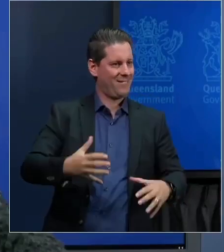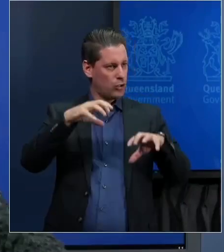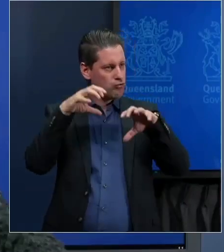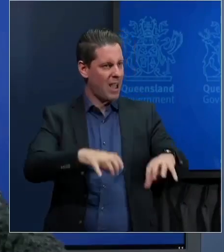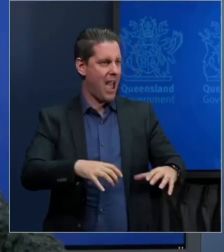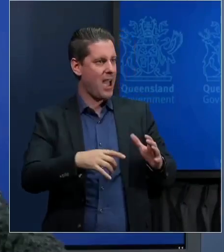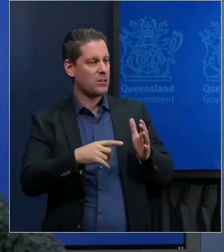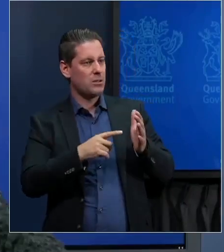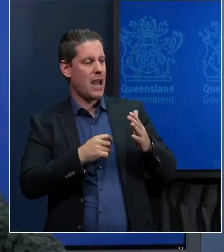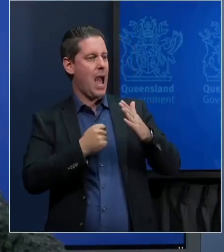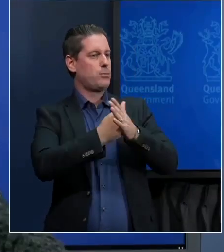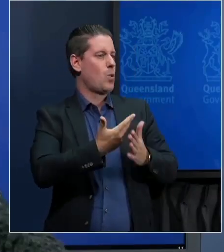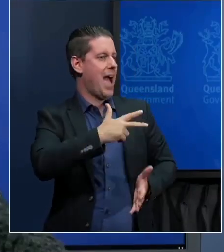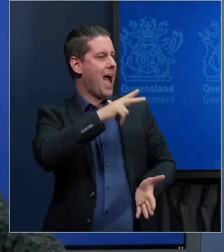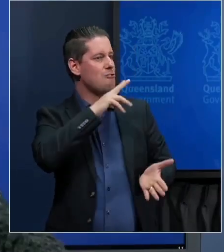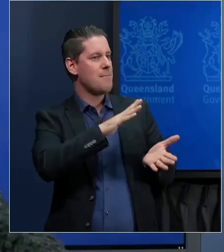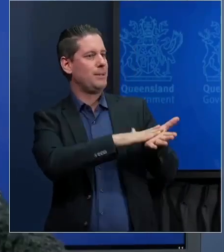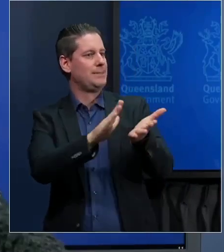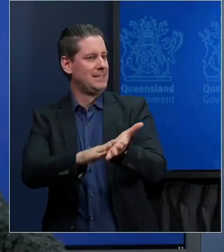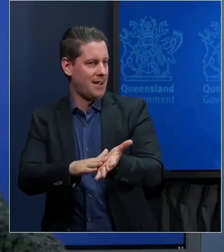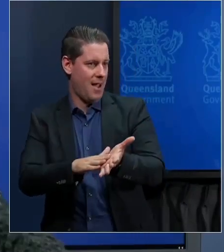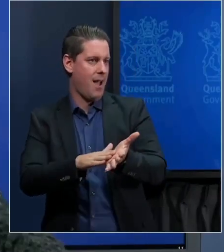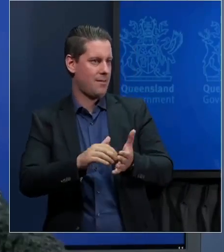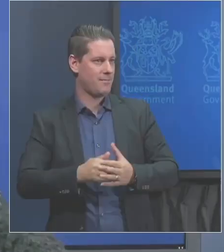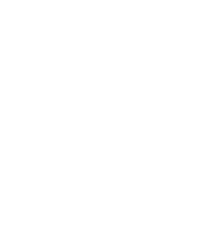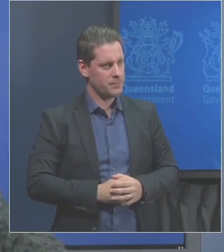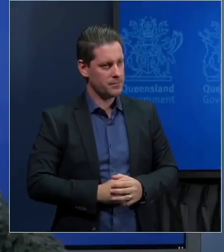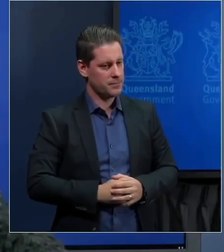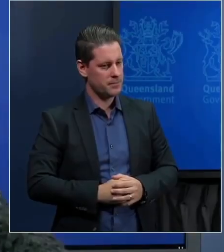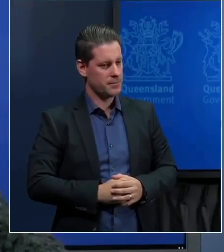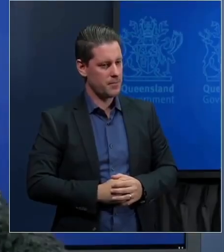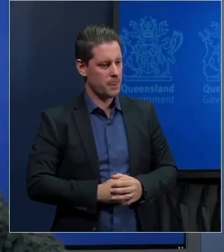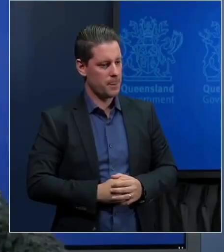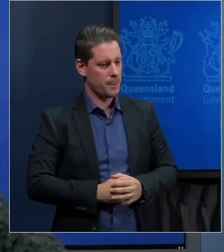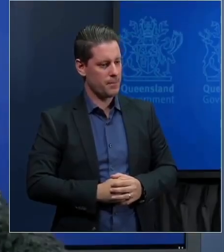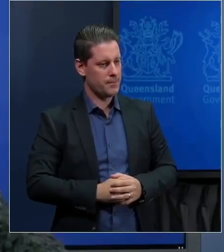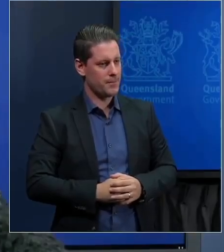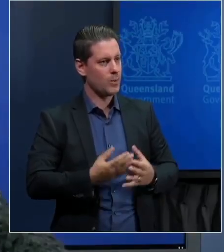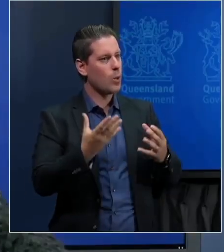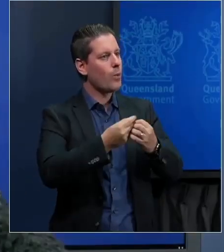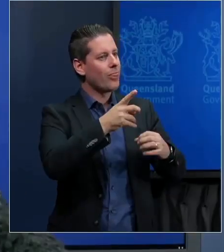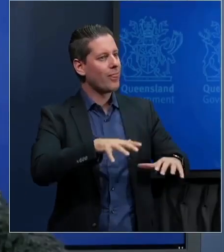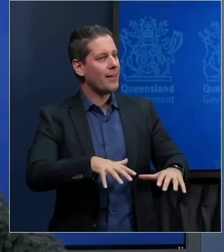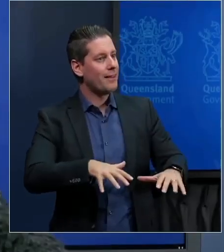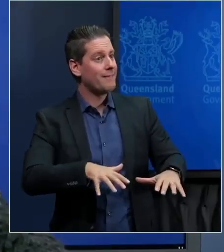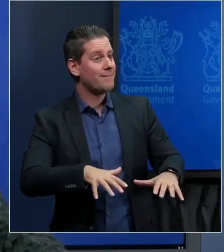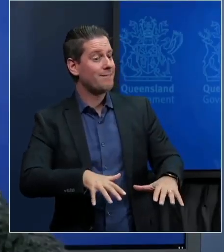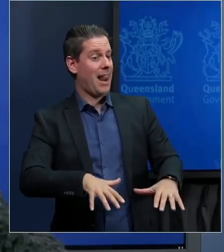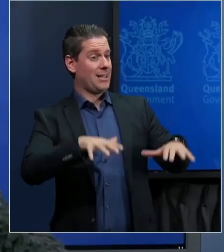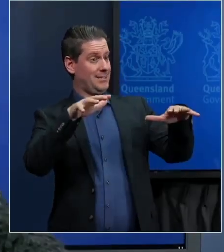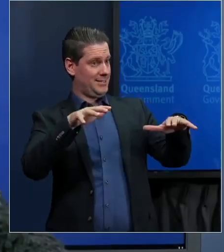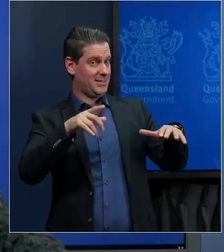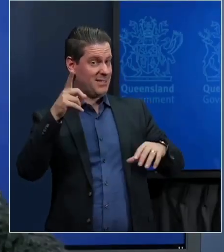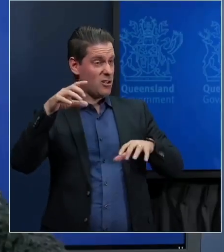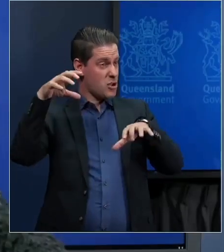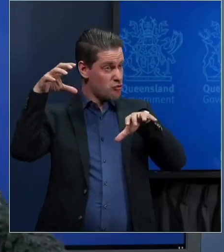this event as it stretches through the next 48 hours or so. In terms of the flooding, those rainfall amounts we're seeing